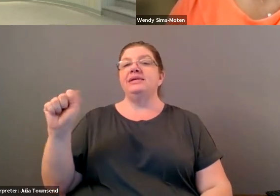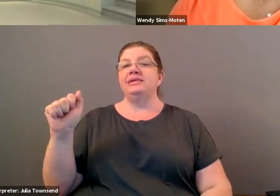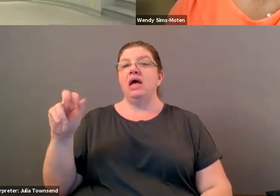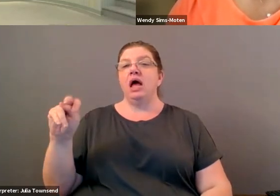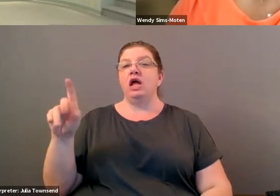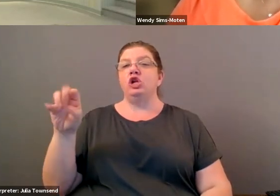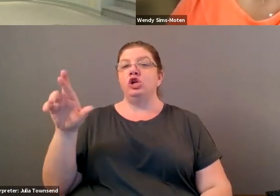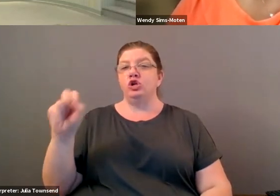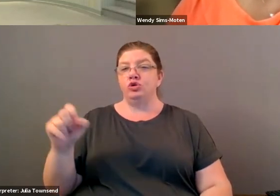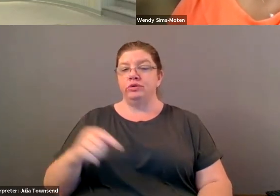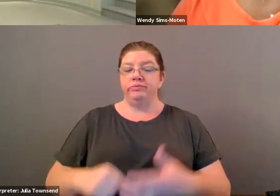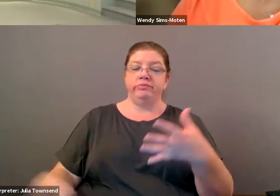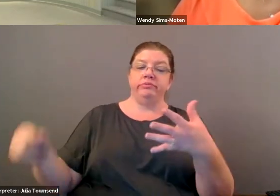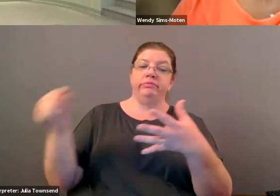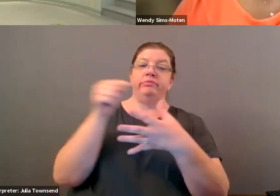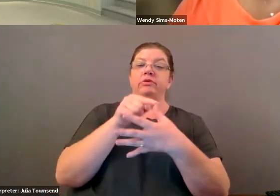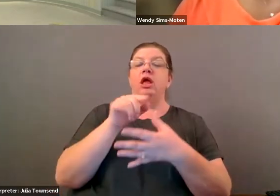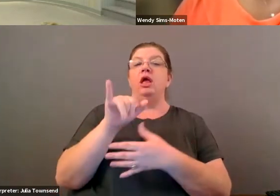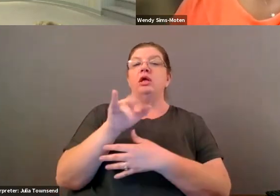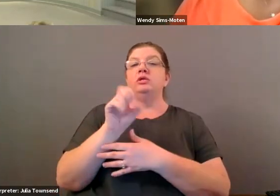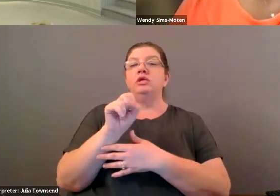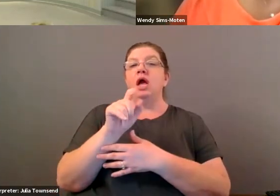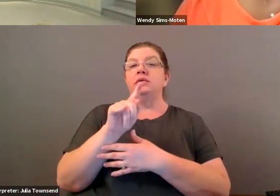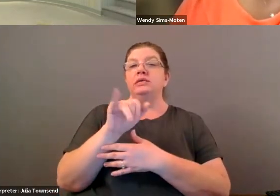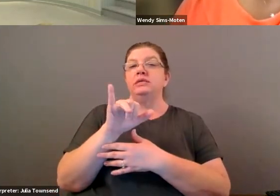I will begin with Justin West.